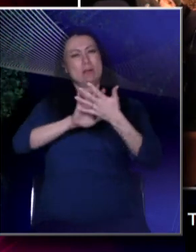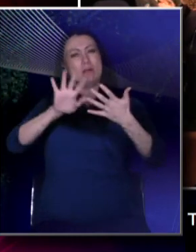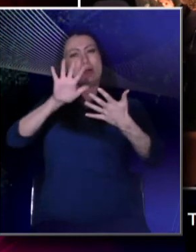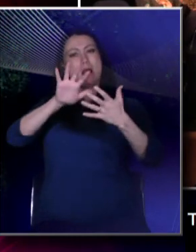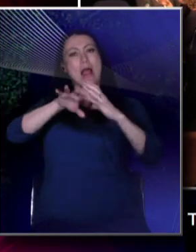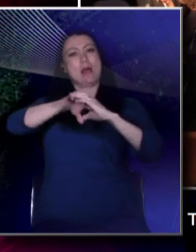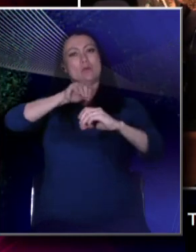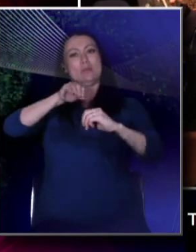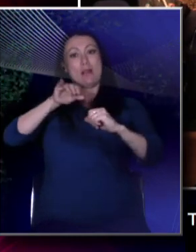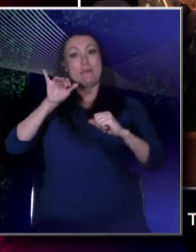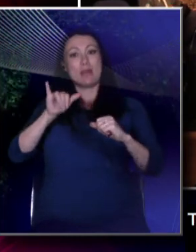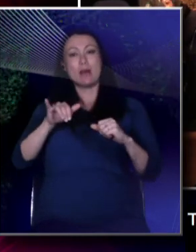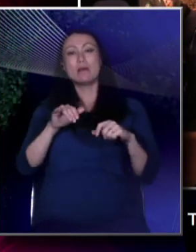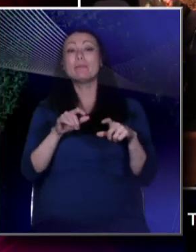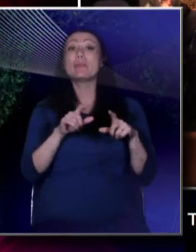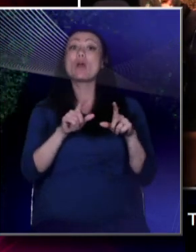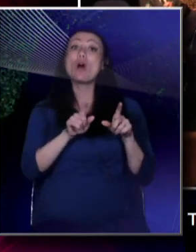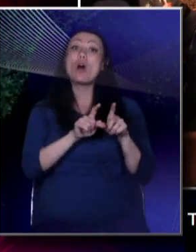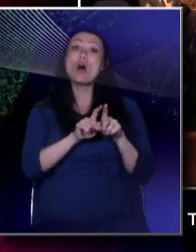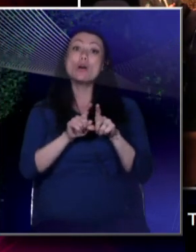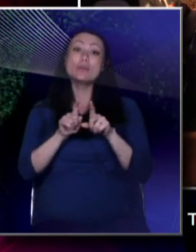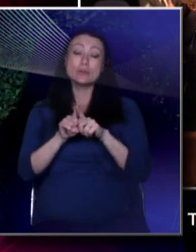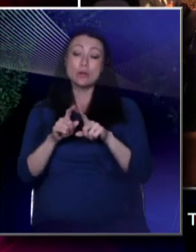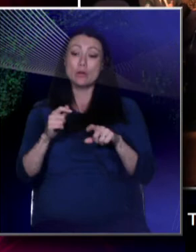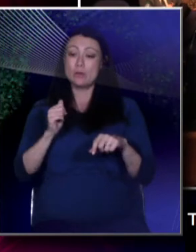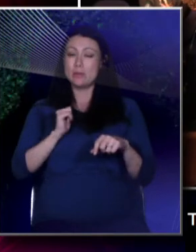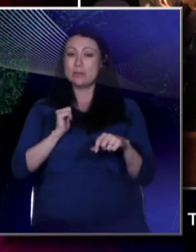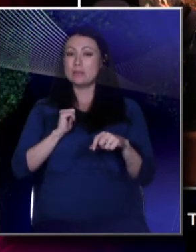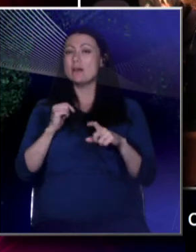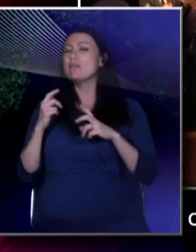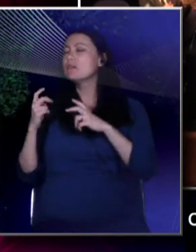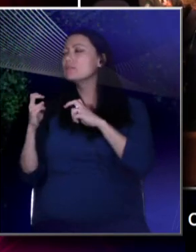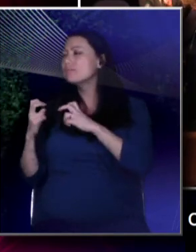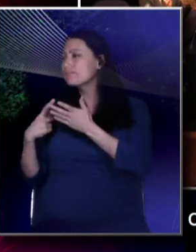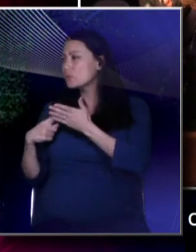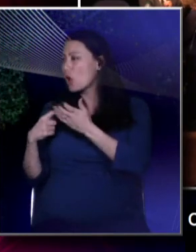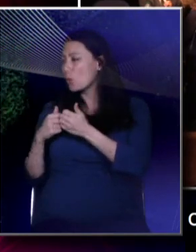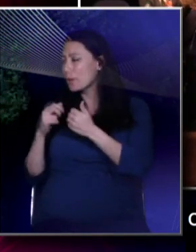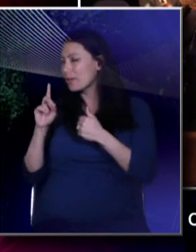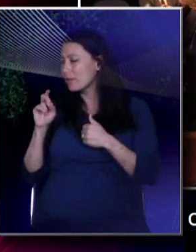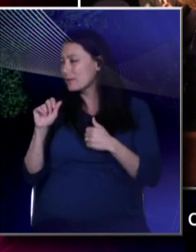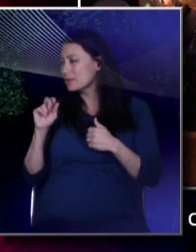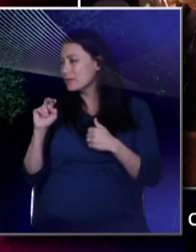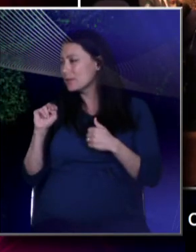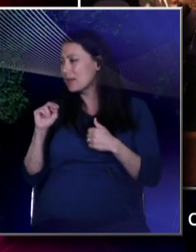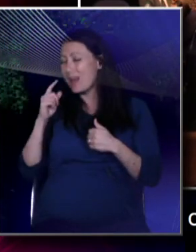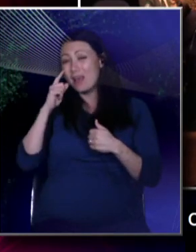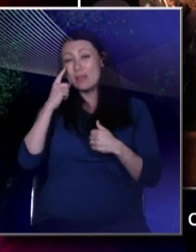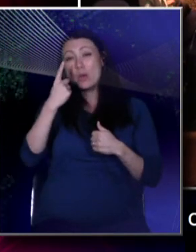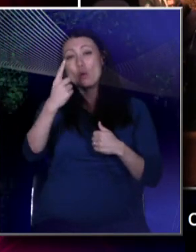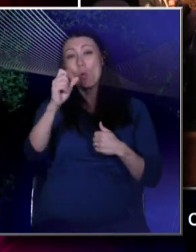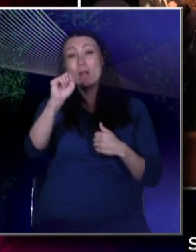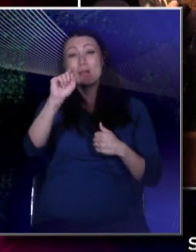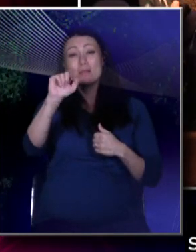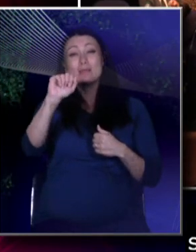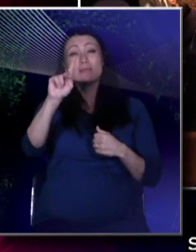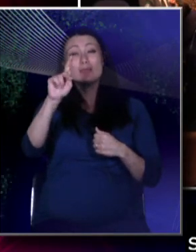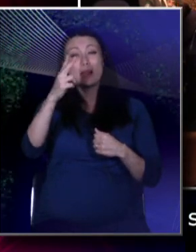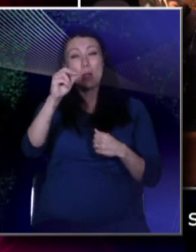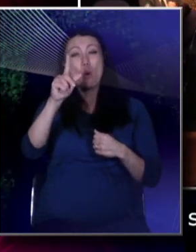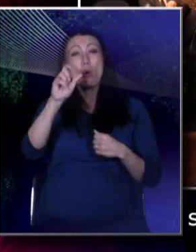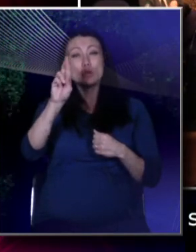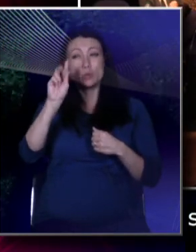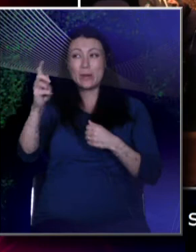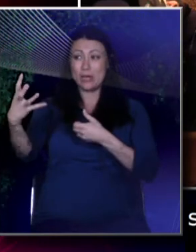I also, having had a little bit of conversation with Dean, I think one of the stakeholders we need to also talk